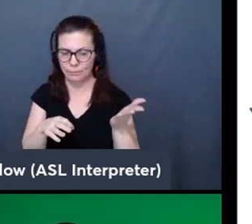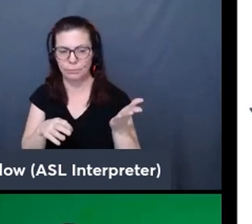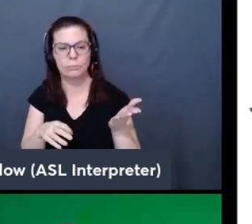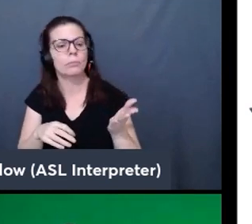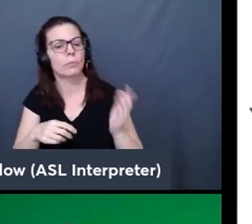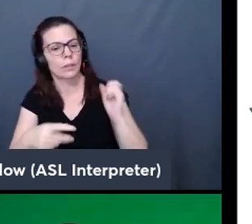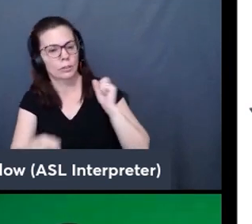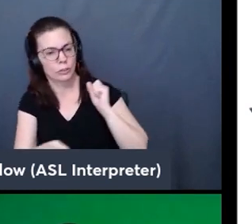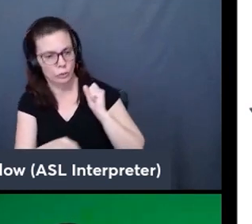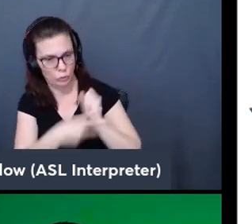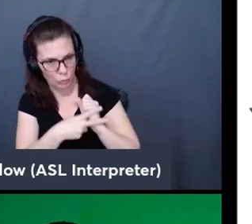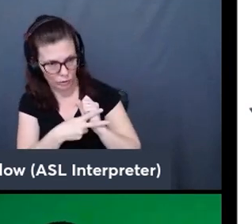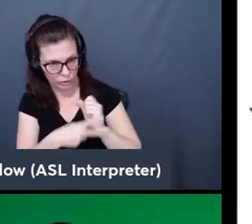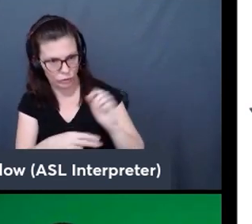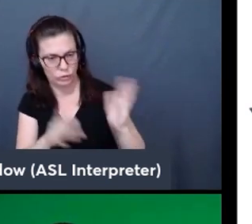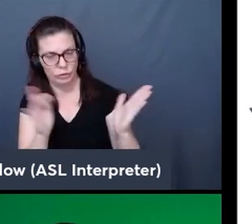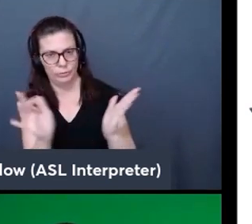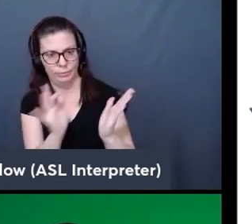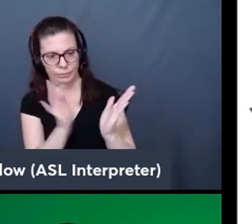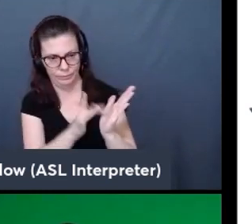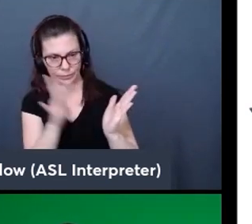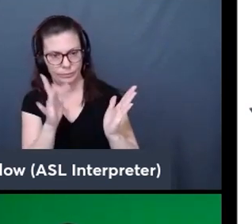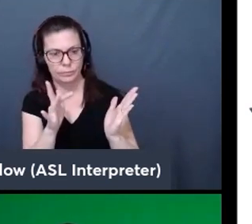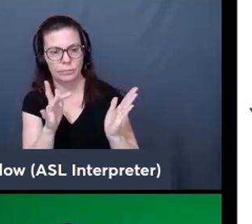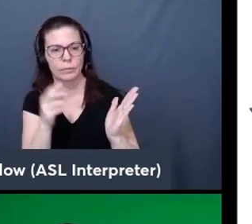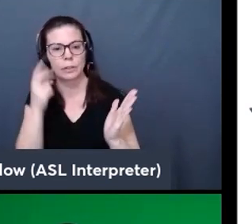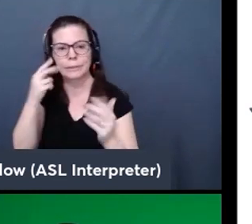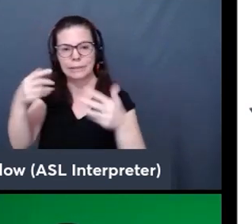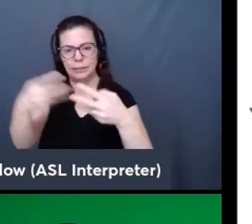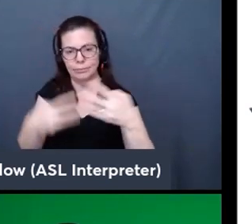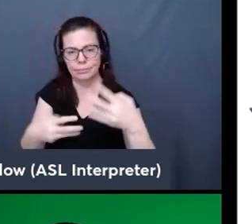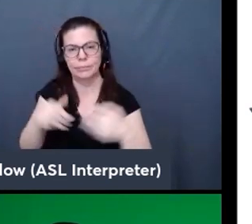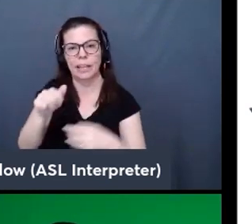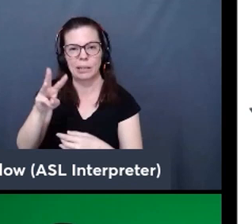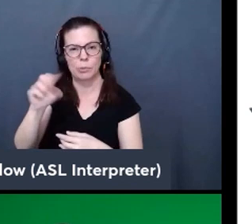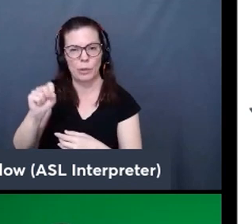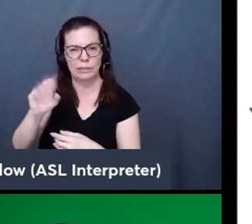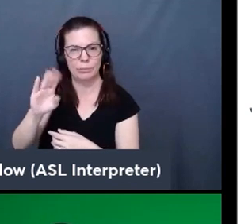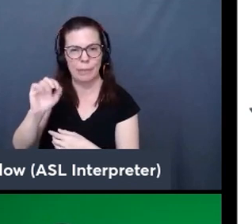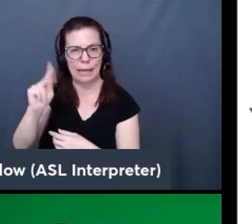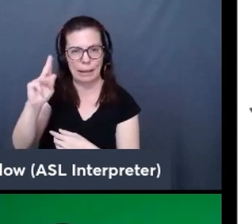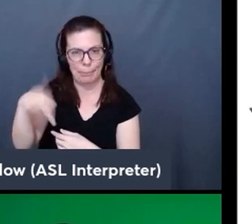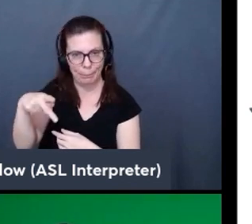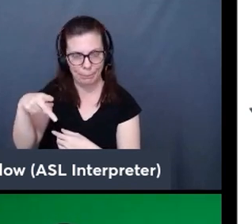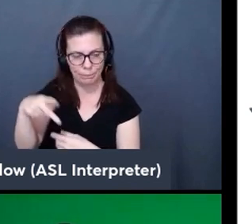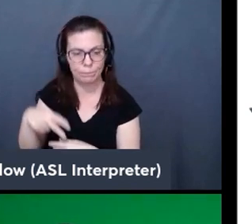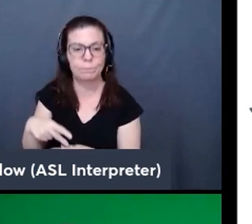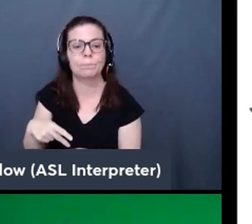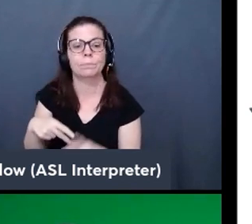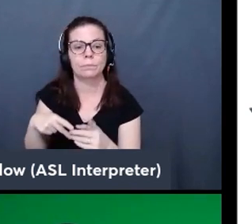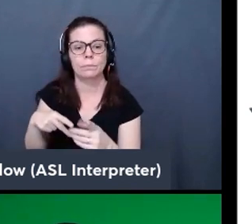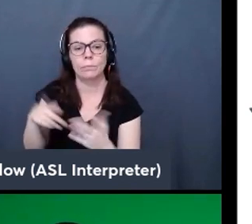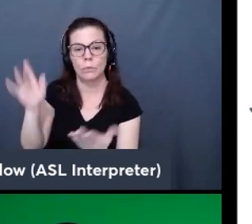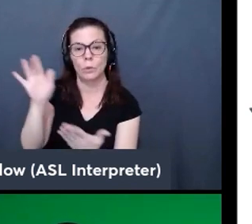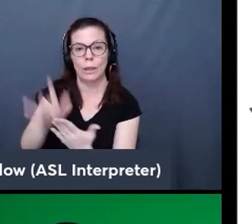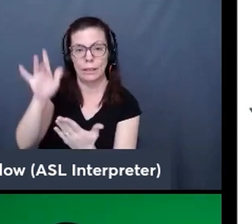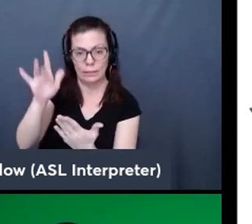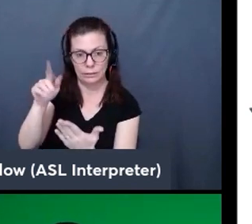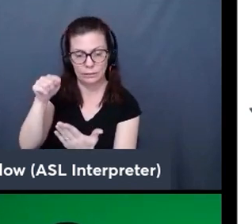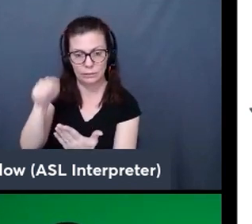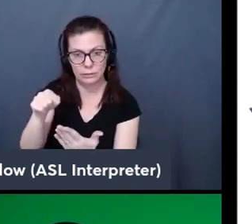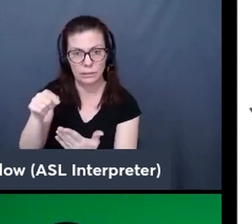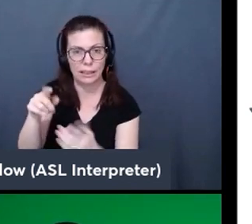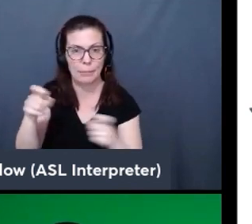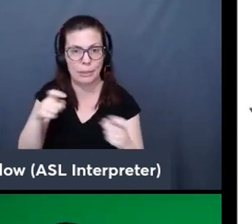storage, and in storage, you will see AWS Backup. And once you go to the AWS Backup